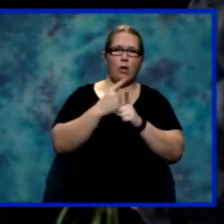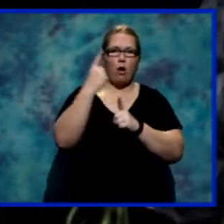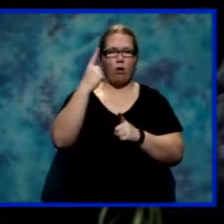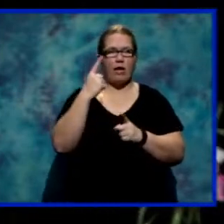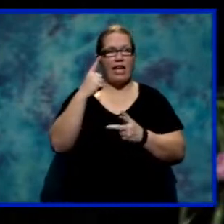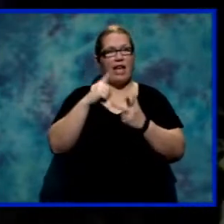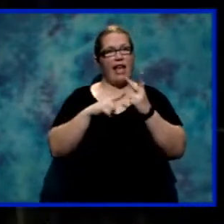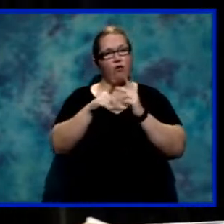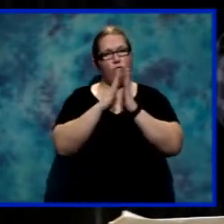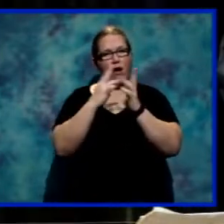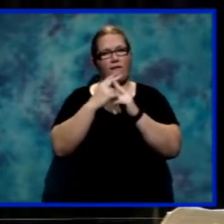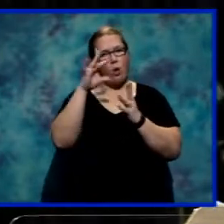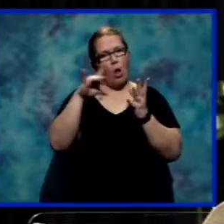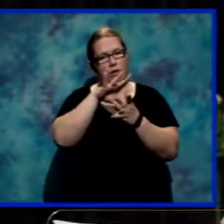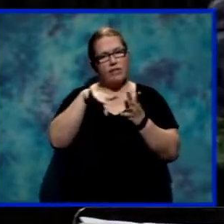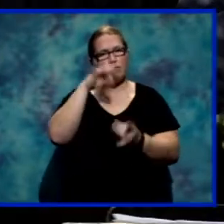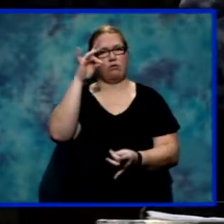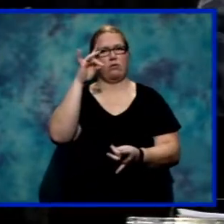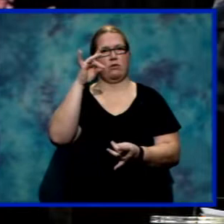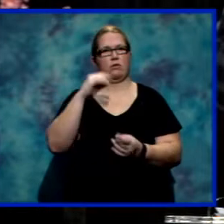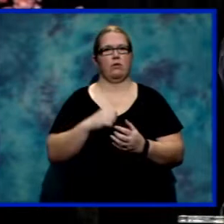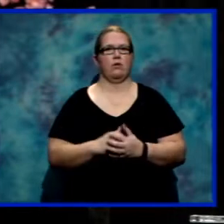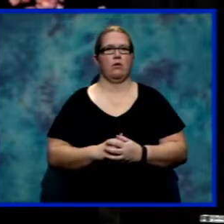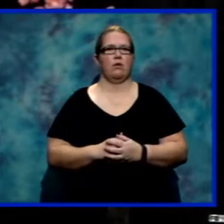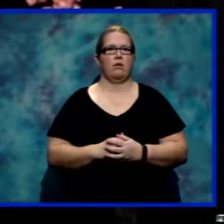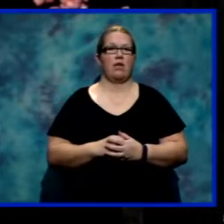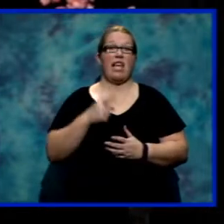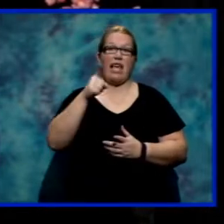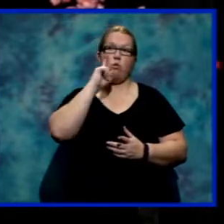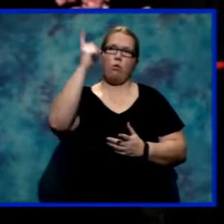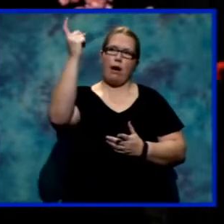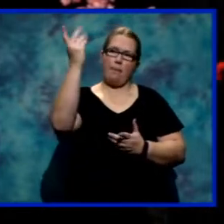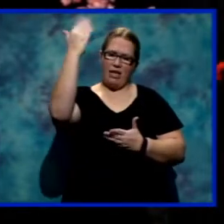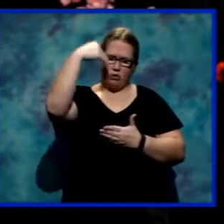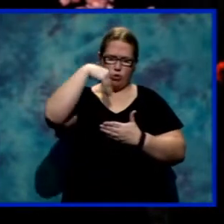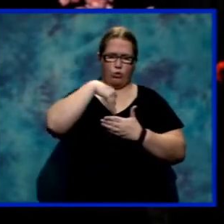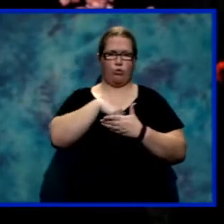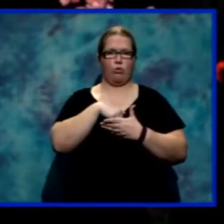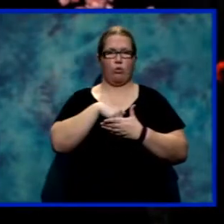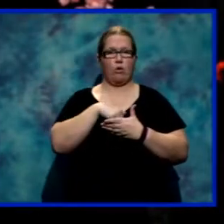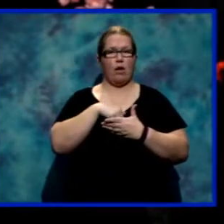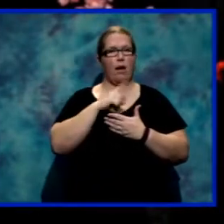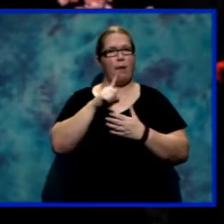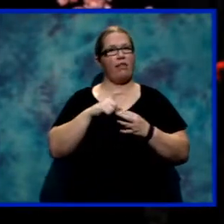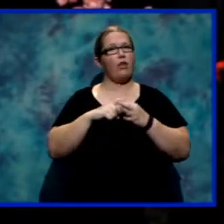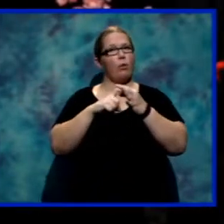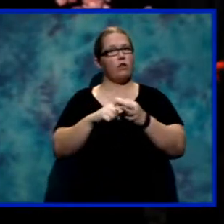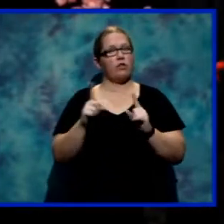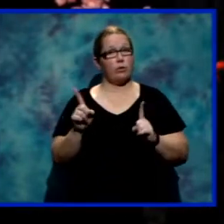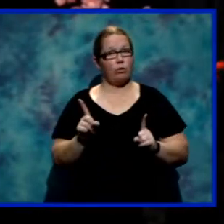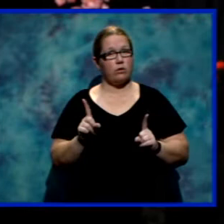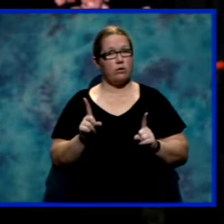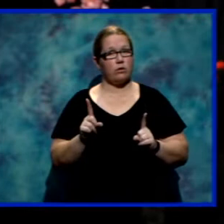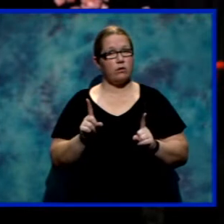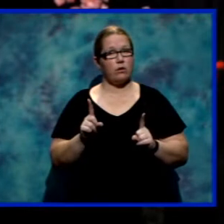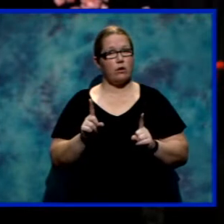If you pray for the Holy Spirit, he comes into you. The question is then,